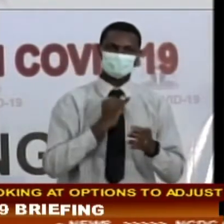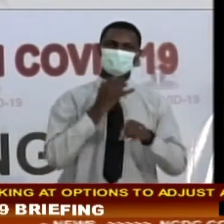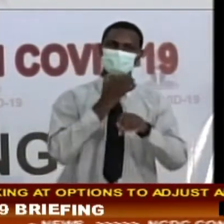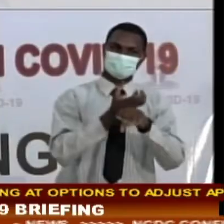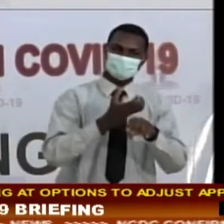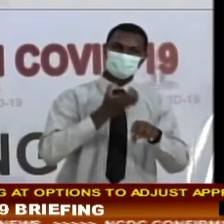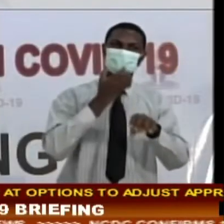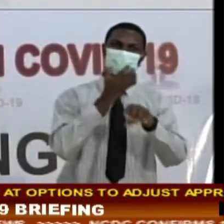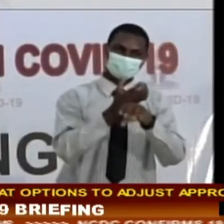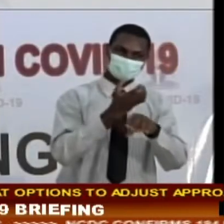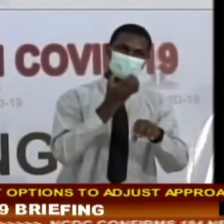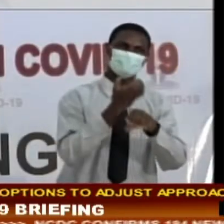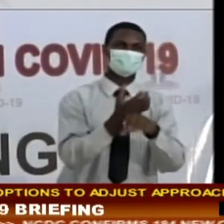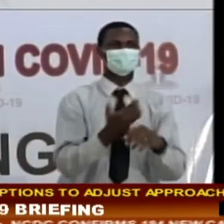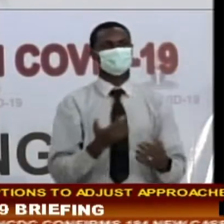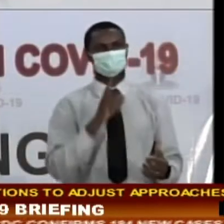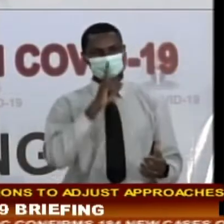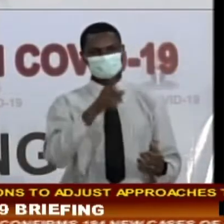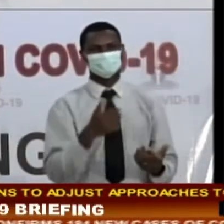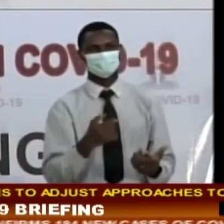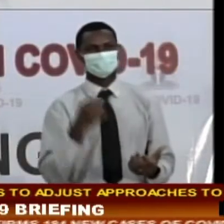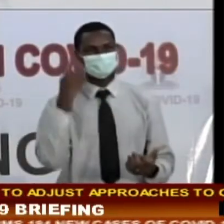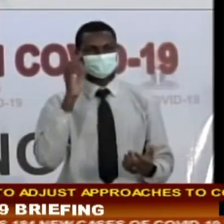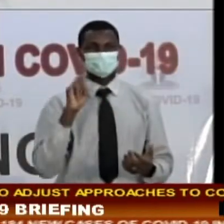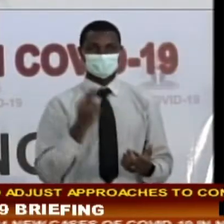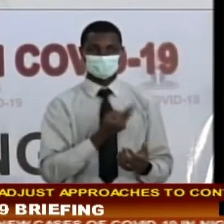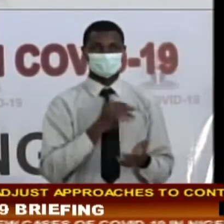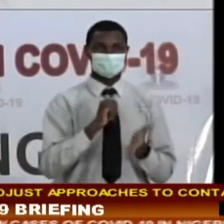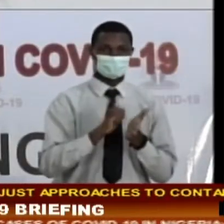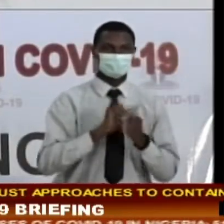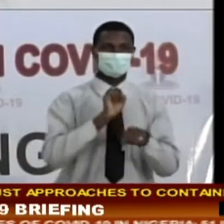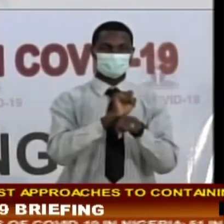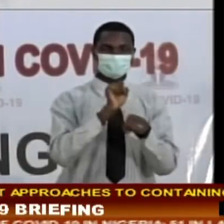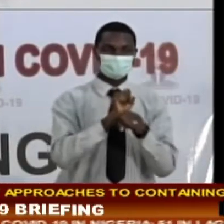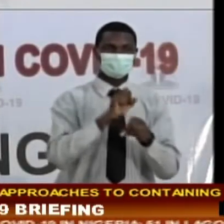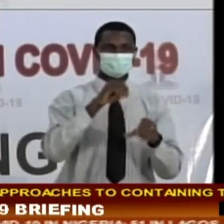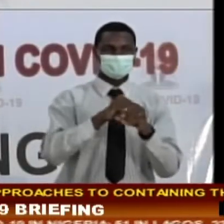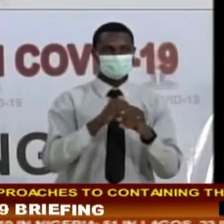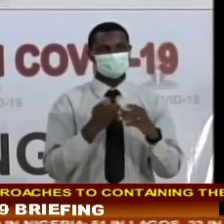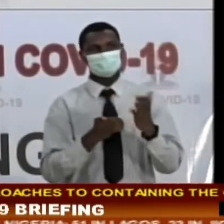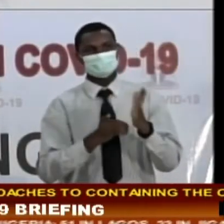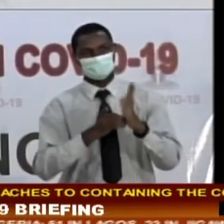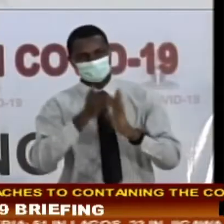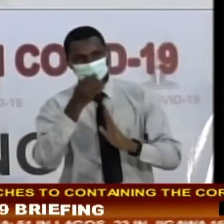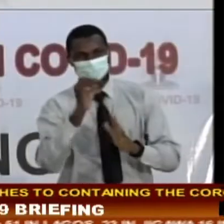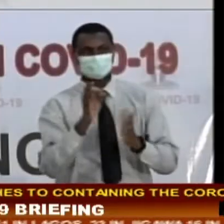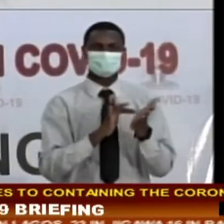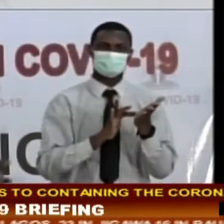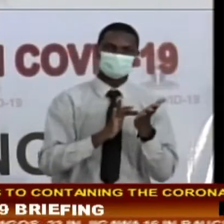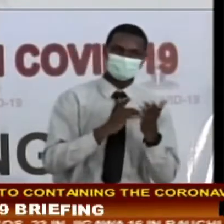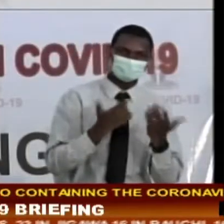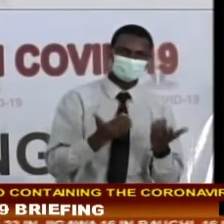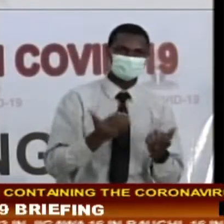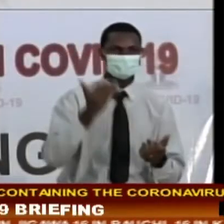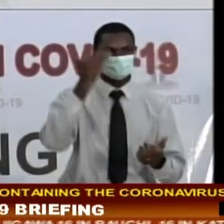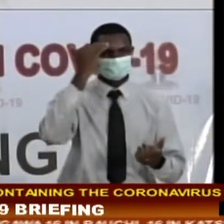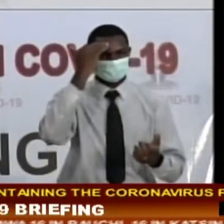and for those that have been in the field of development in medicine and different inventions they know the